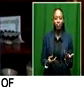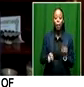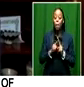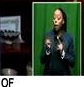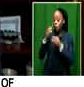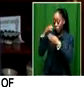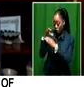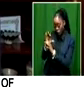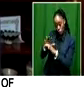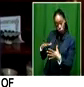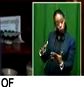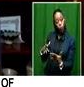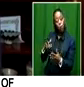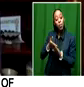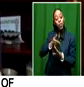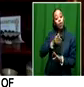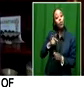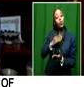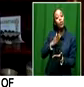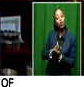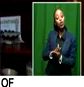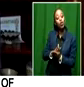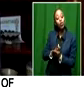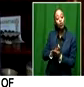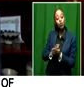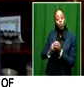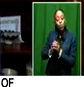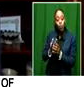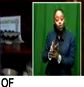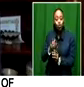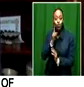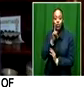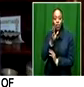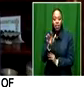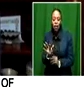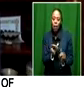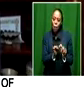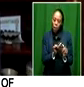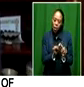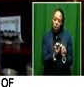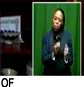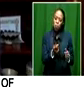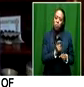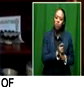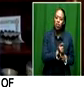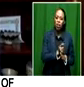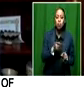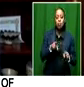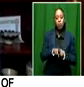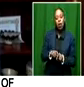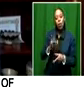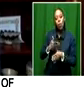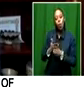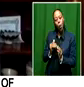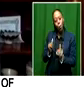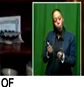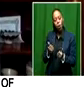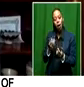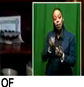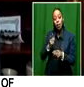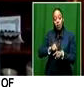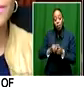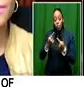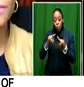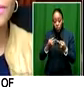not focus on making sure that we produce teachers who are better trained and can do a good job when they get into